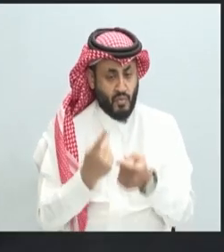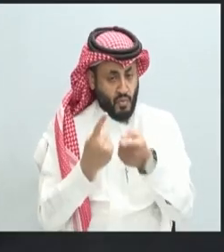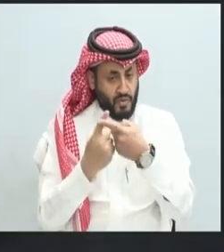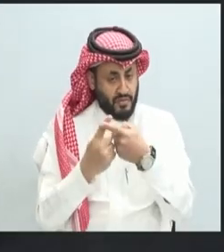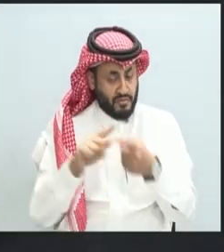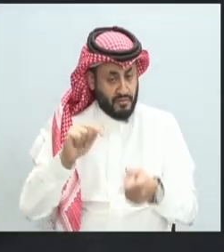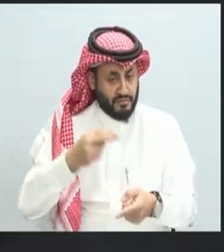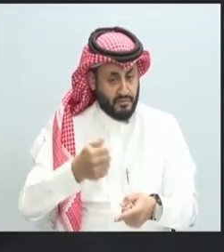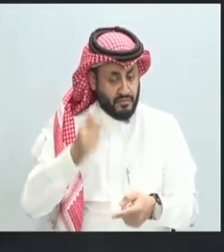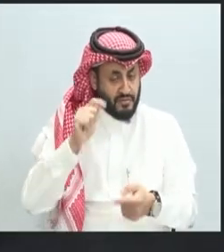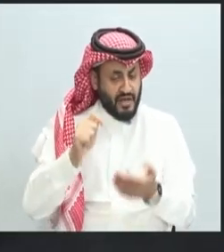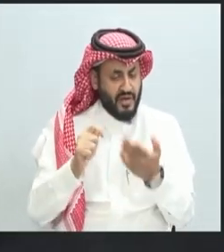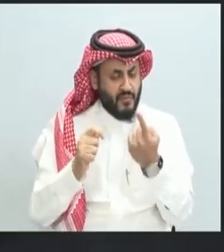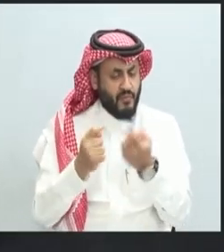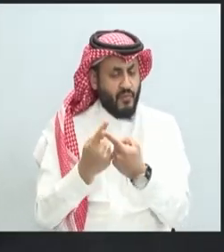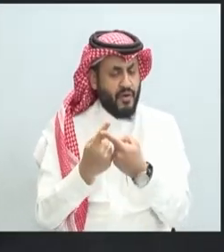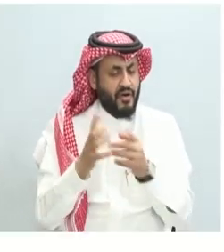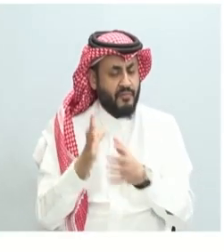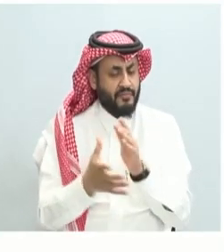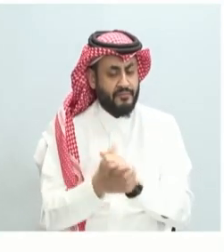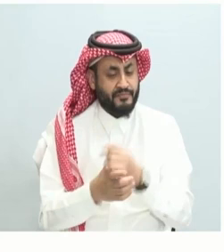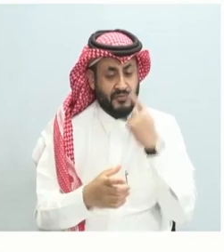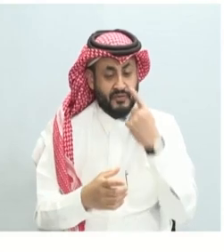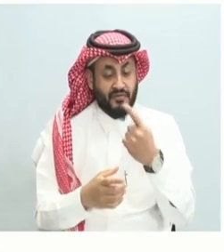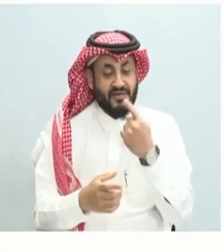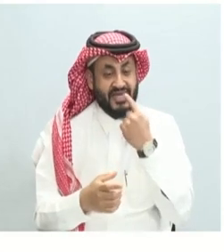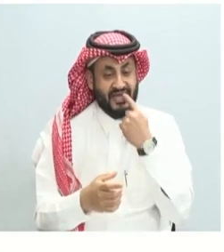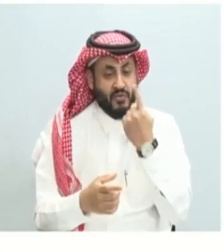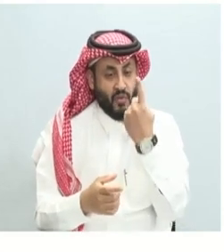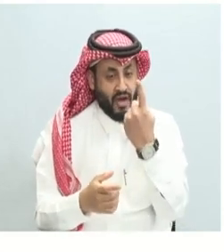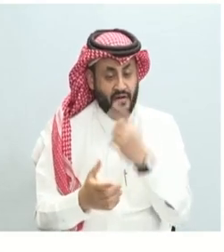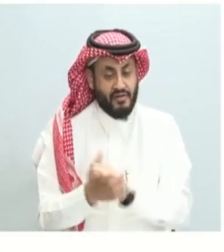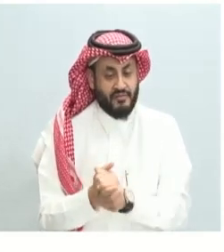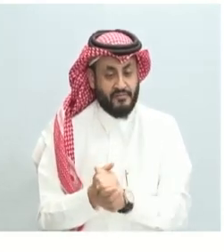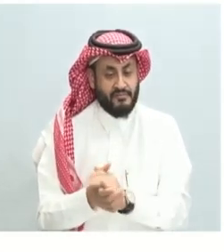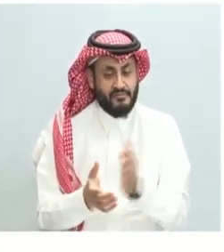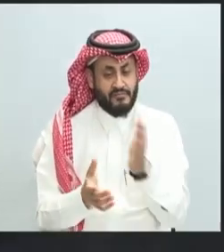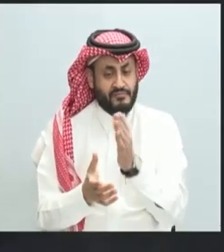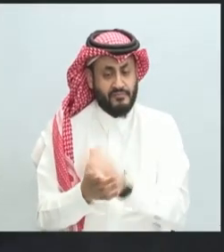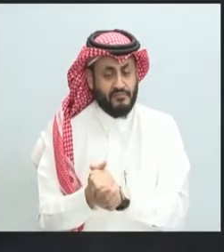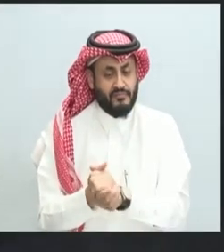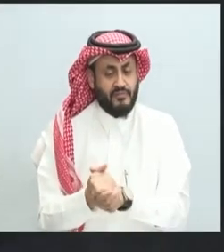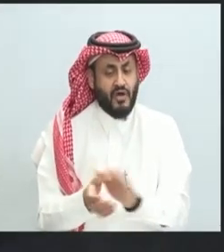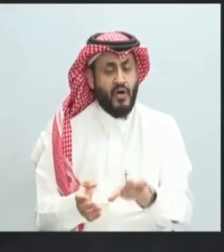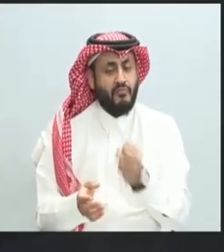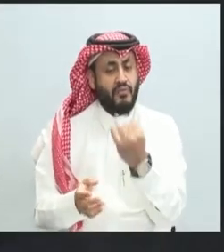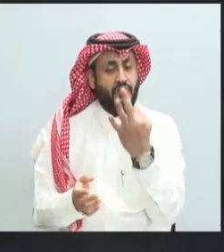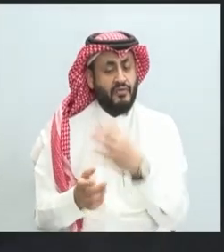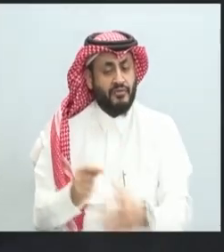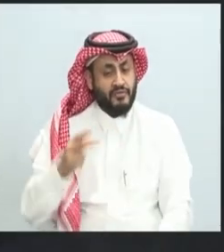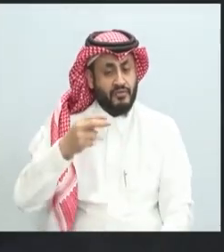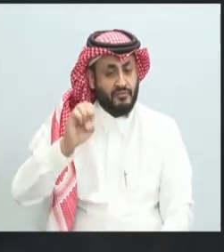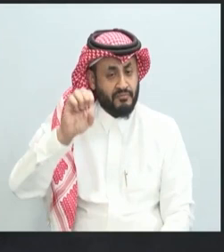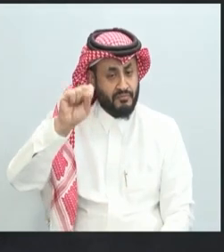one single thing, which is, it's a tooth. And when we are or asking a question, what